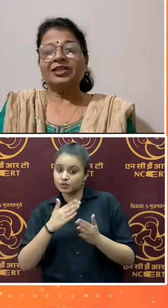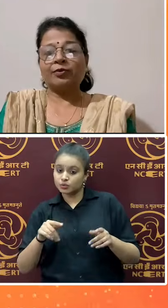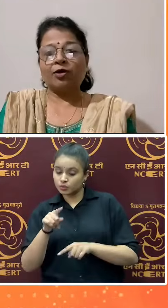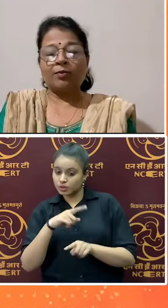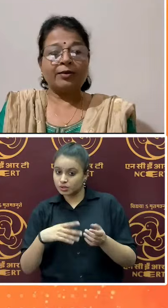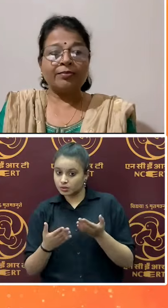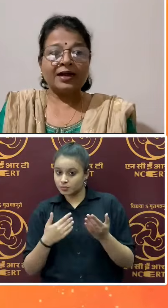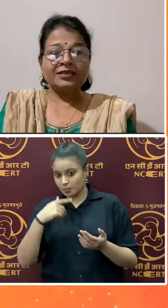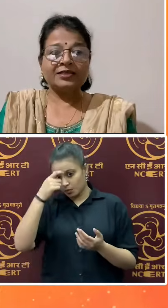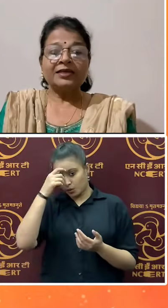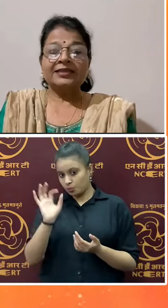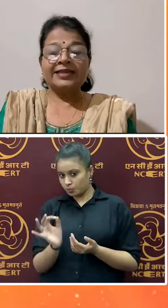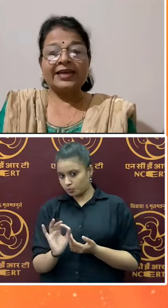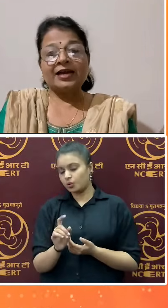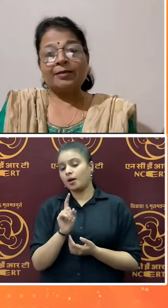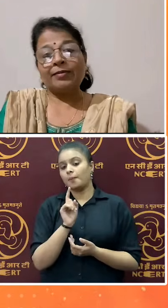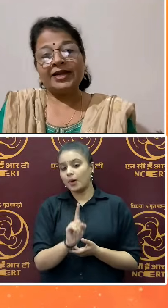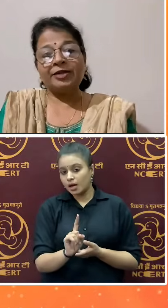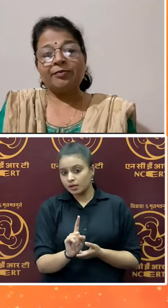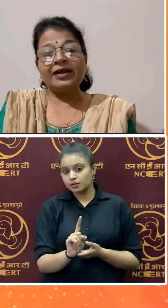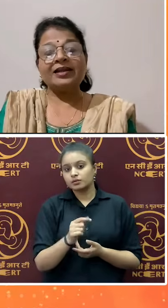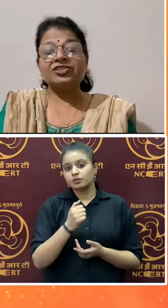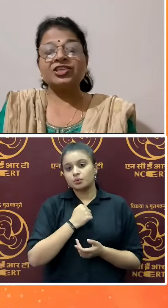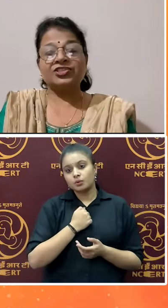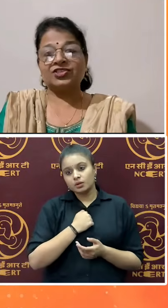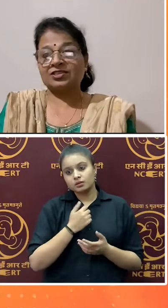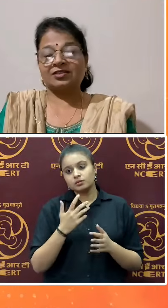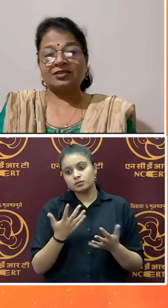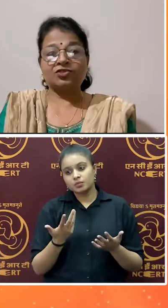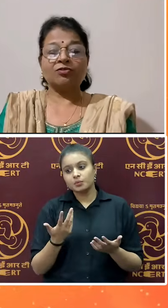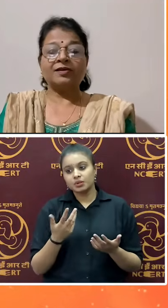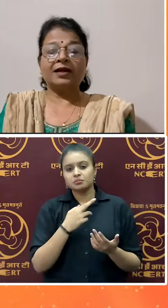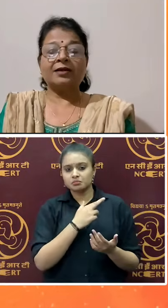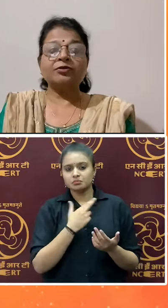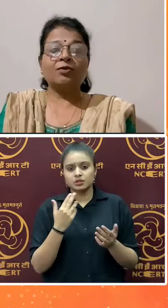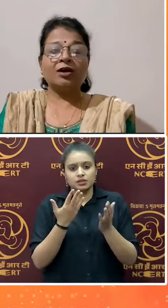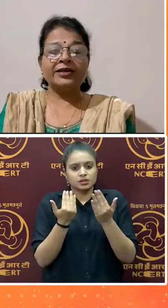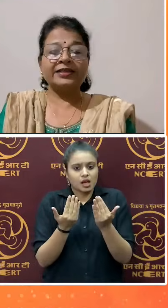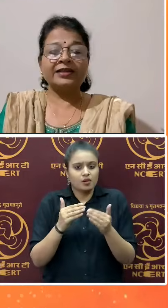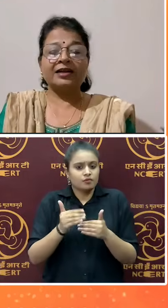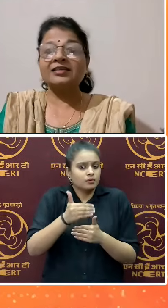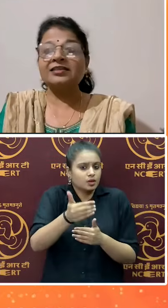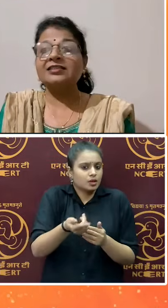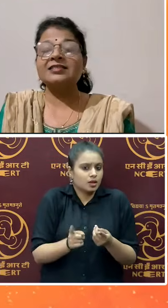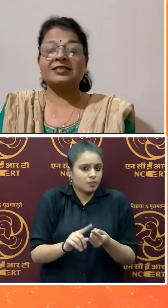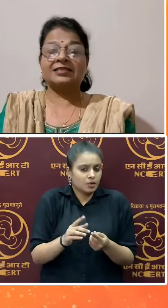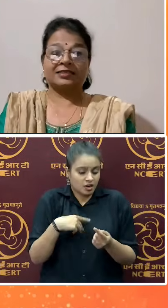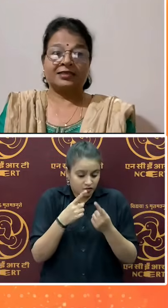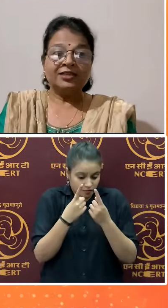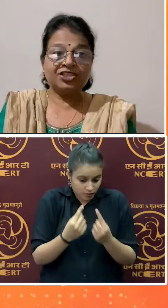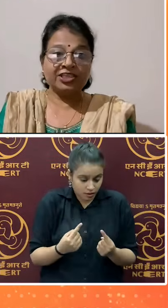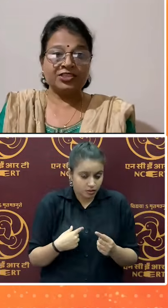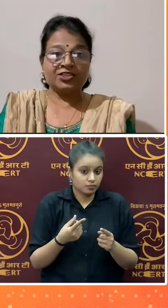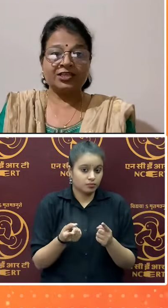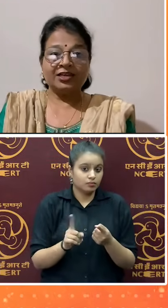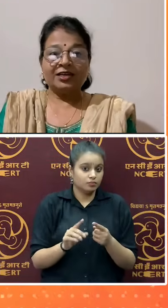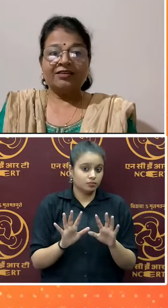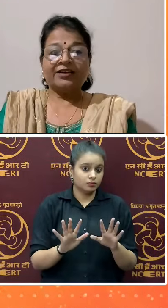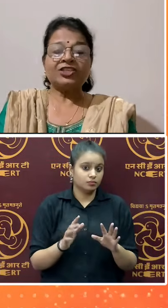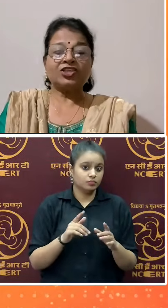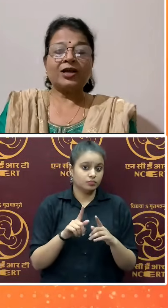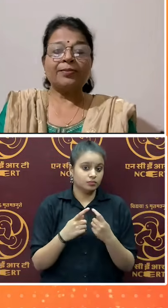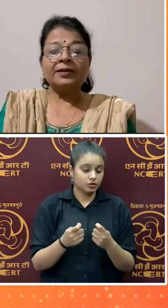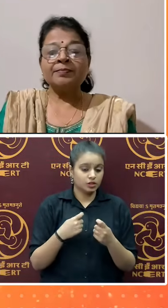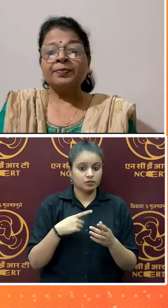have any problem, but they might be at risk. So we will have to monitor at-risk teens.